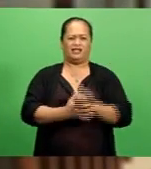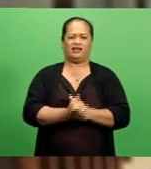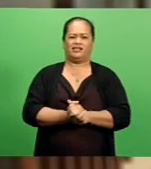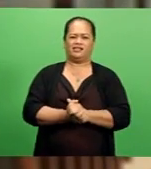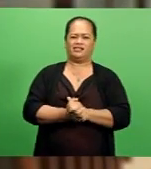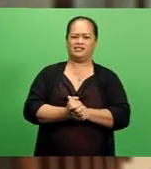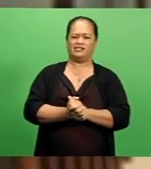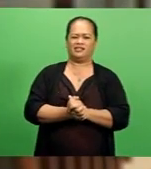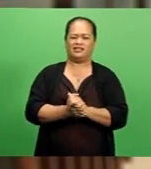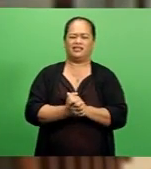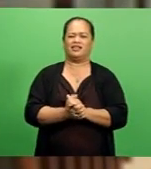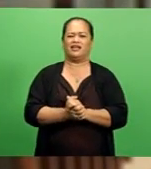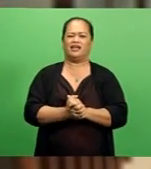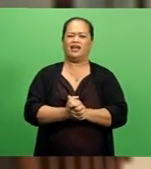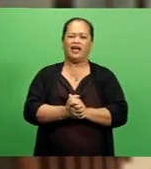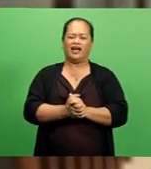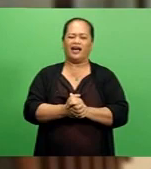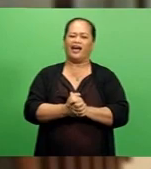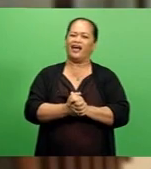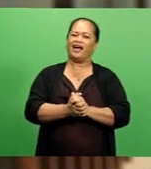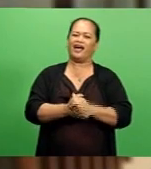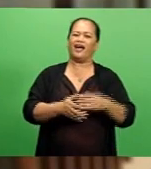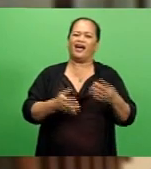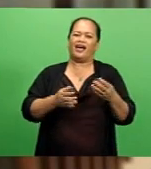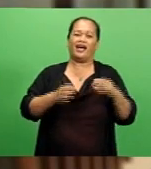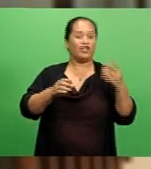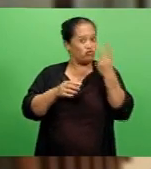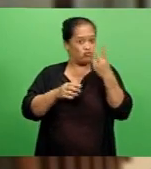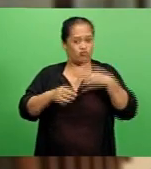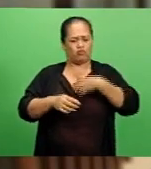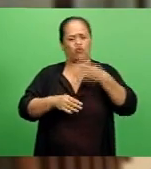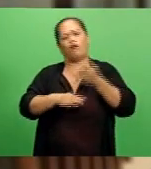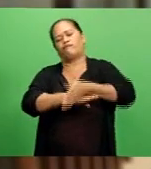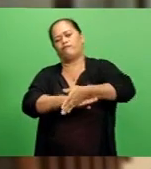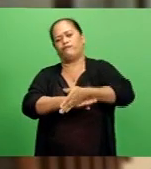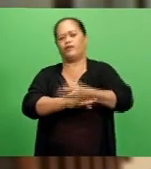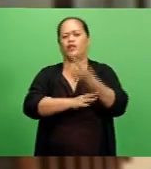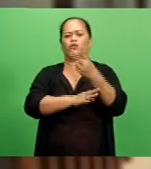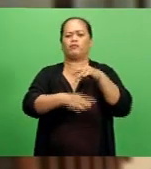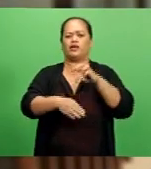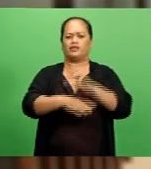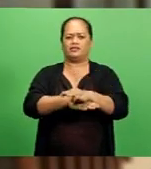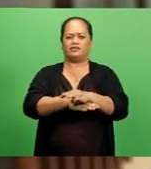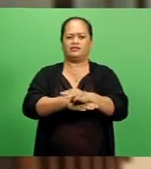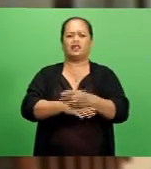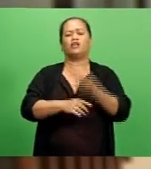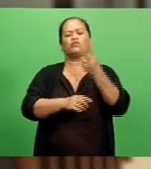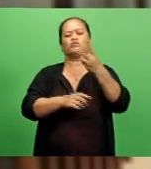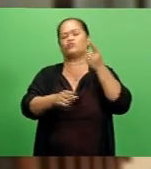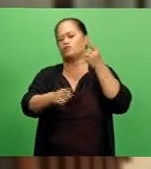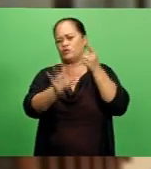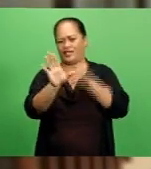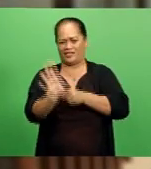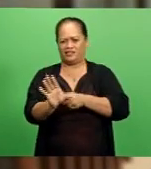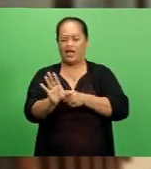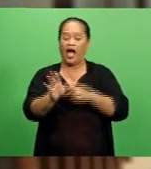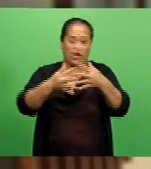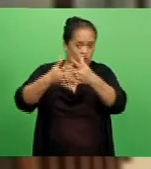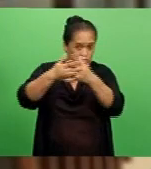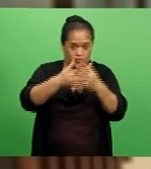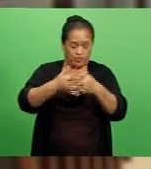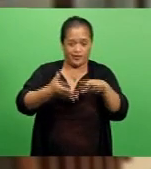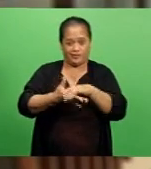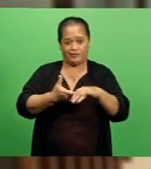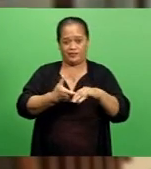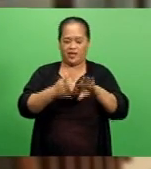greenback held on to its biggest gain in more than 2 months against major peers. The US dollar rose from a nearly 3-year low, with